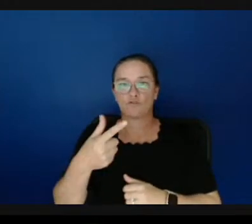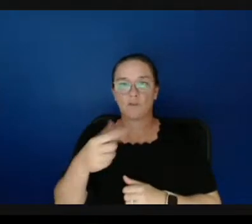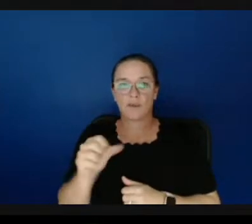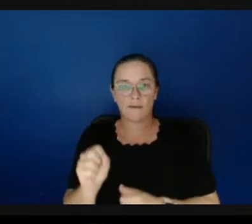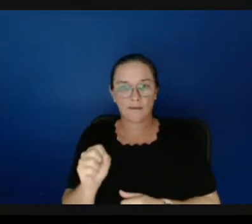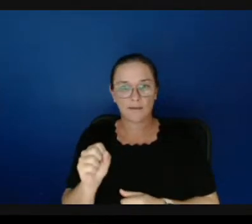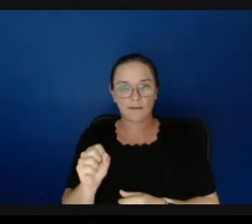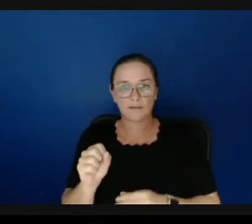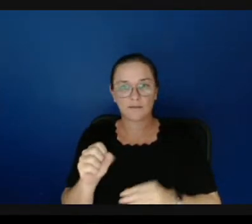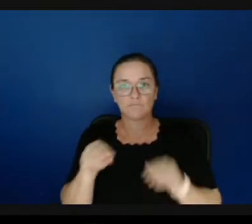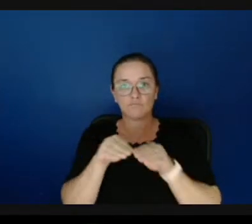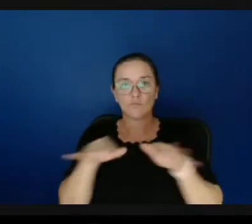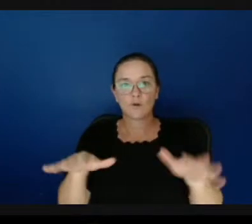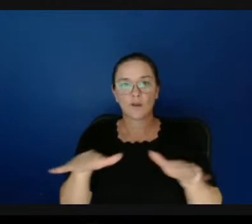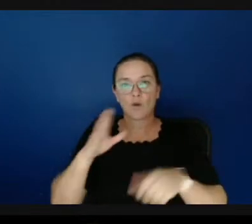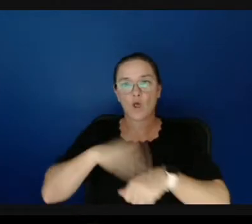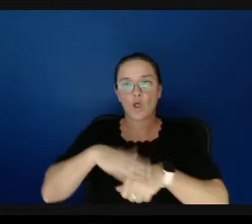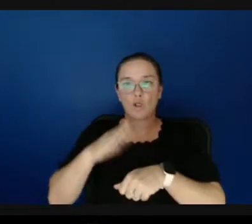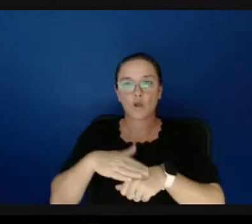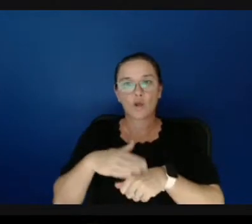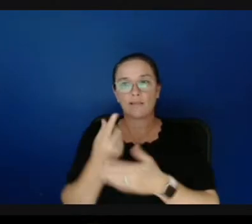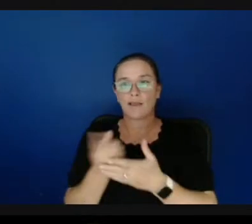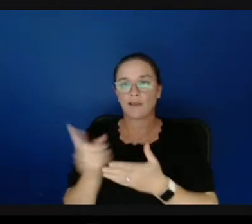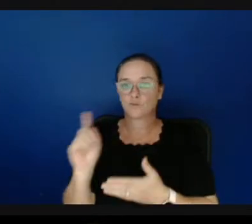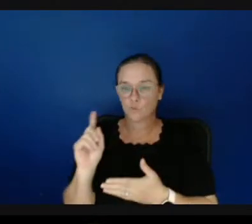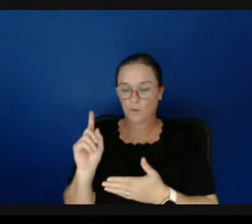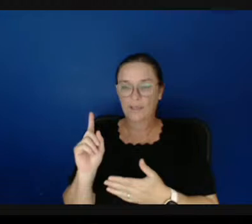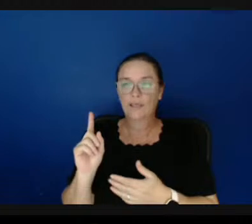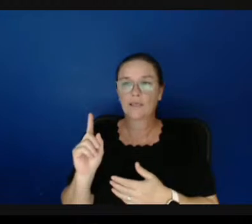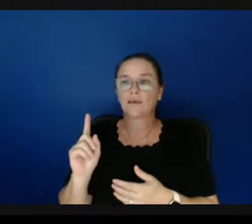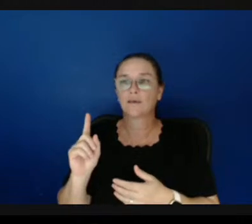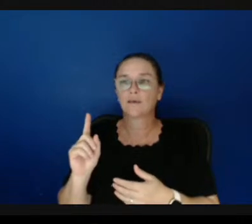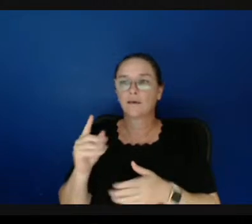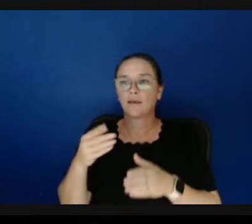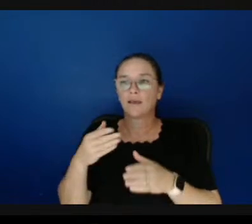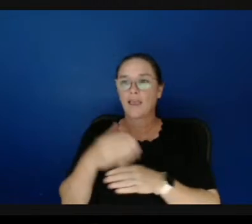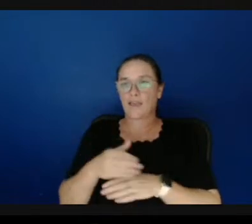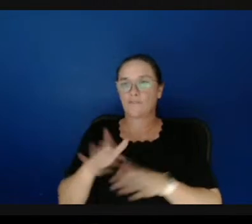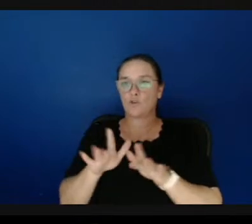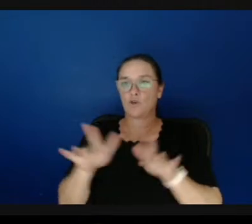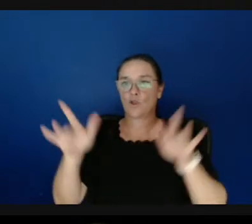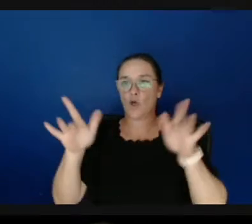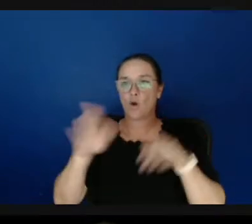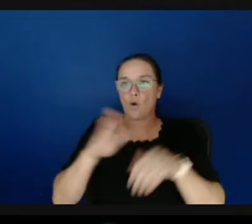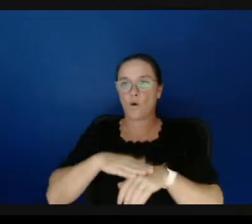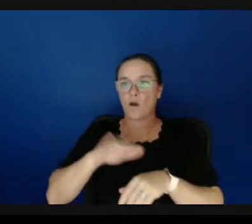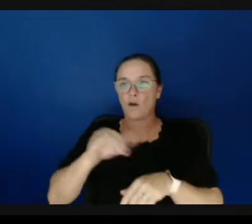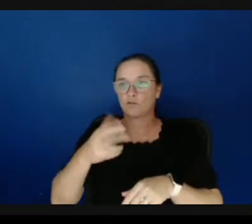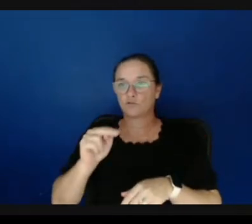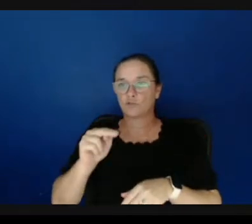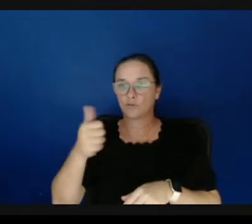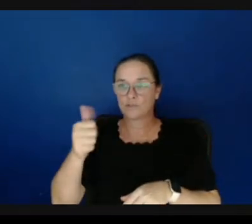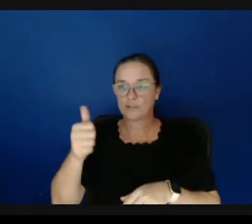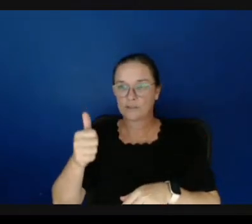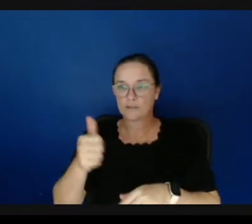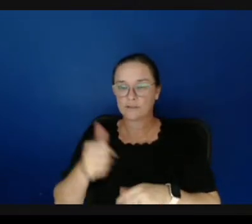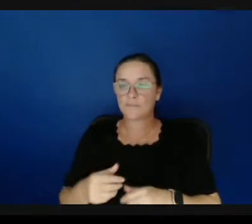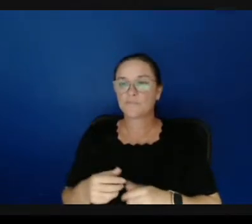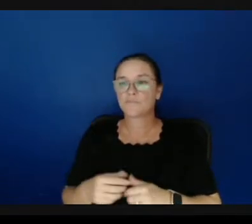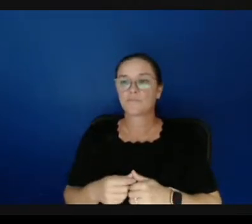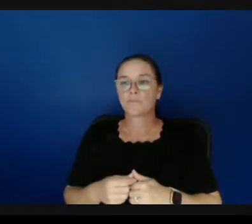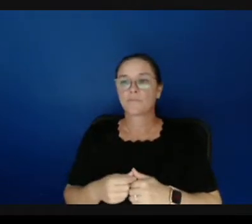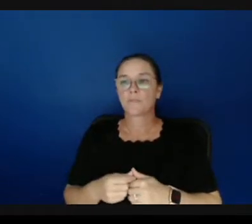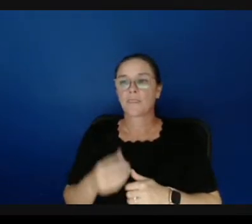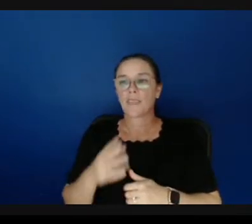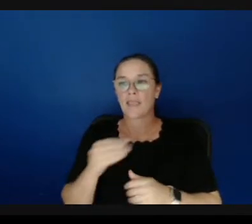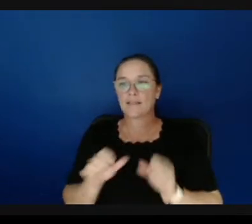an alert last week following the occurrence of glow on those same vents and the